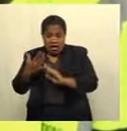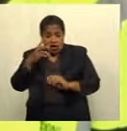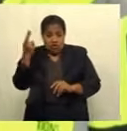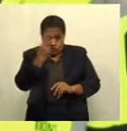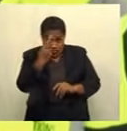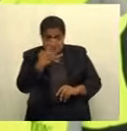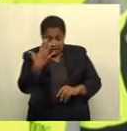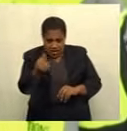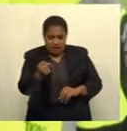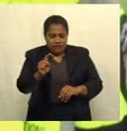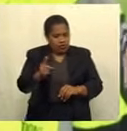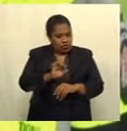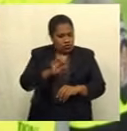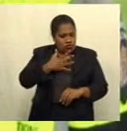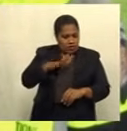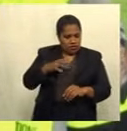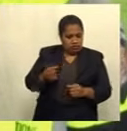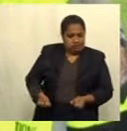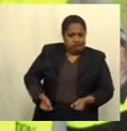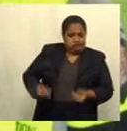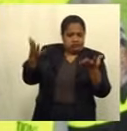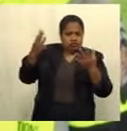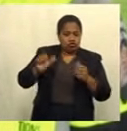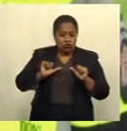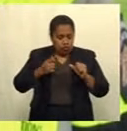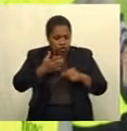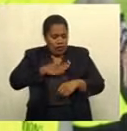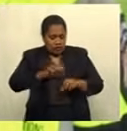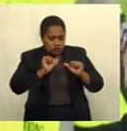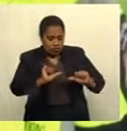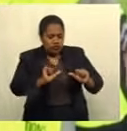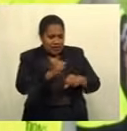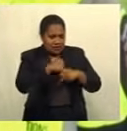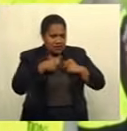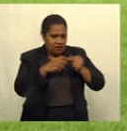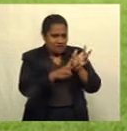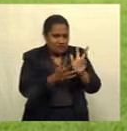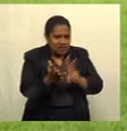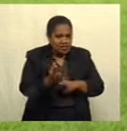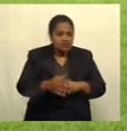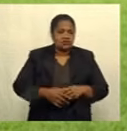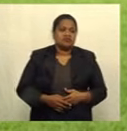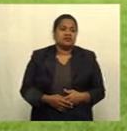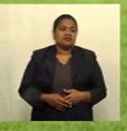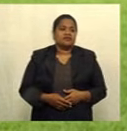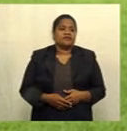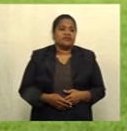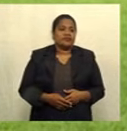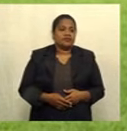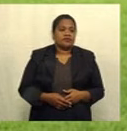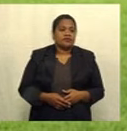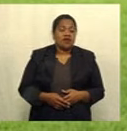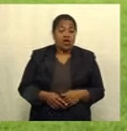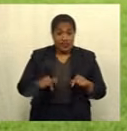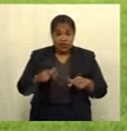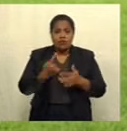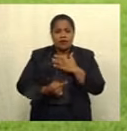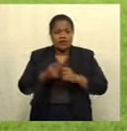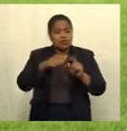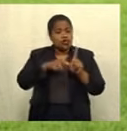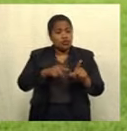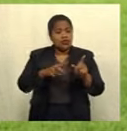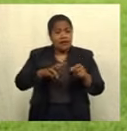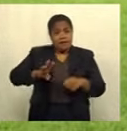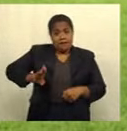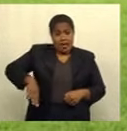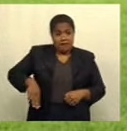protecting our village from the disease. It is worth noting that youth members of Moana village